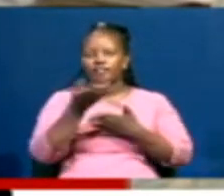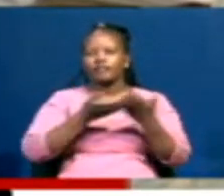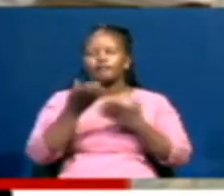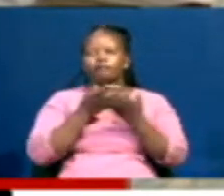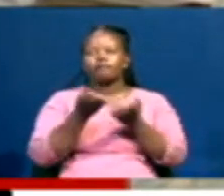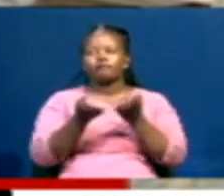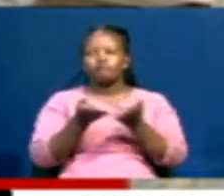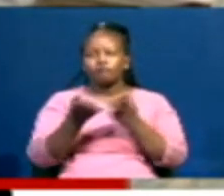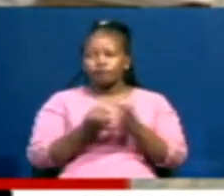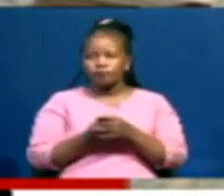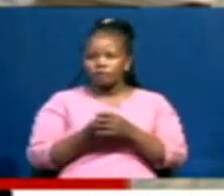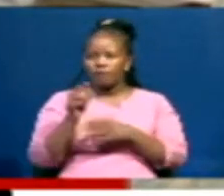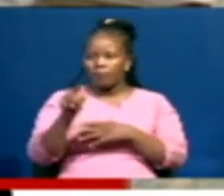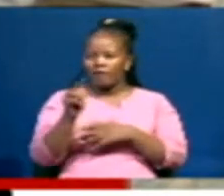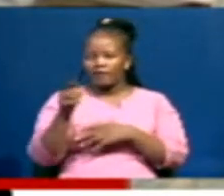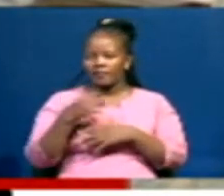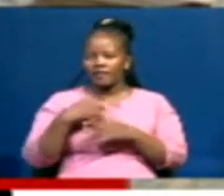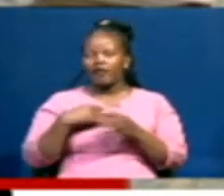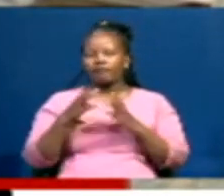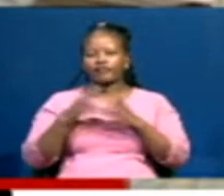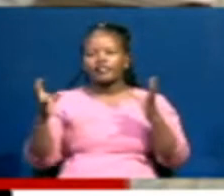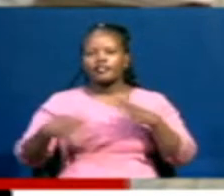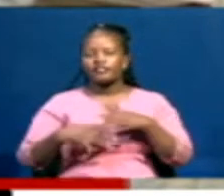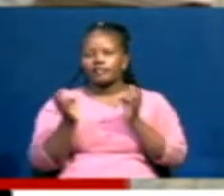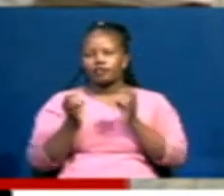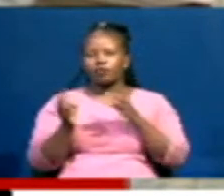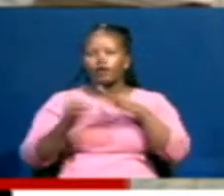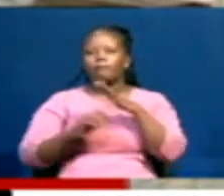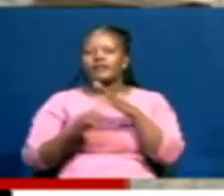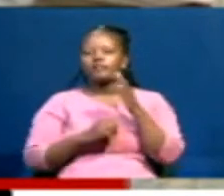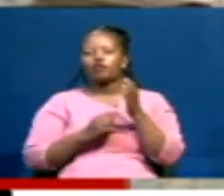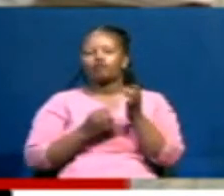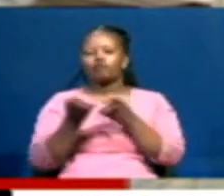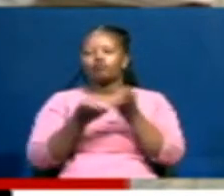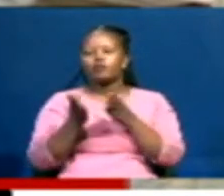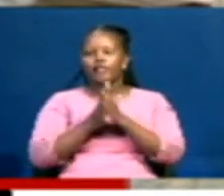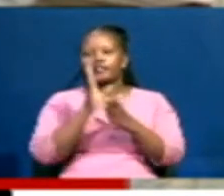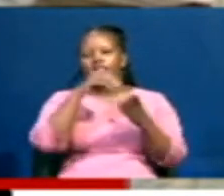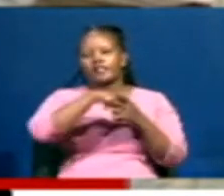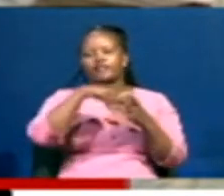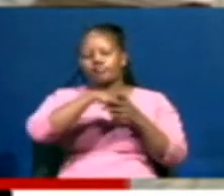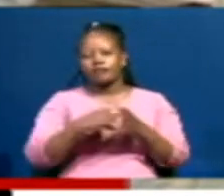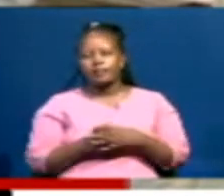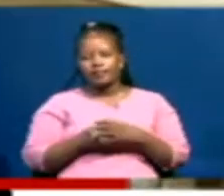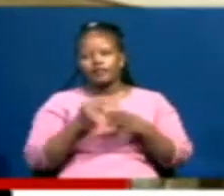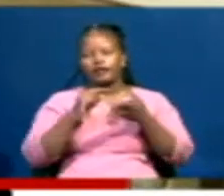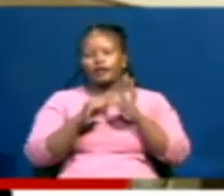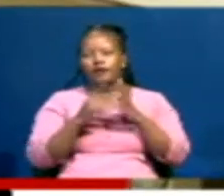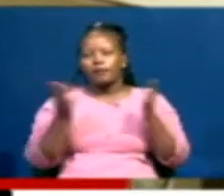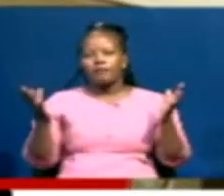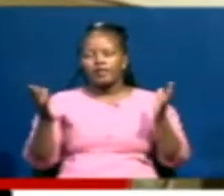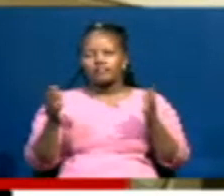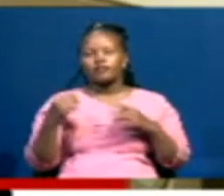enterprises of great interest to the Ministry of Industry, Trade and Investment. So that component is an area we are